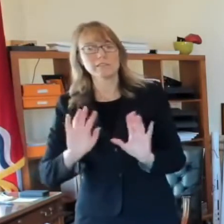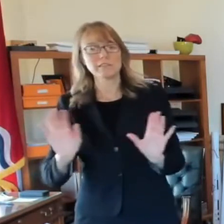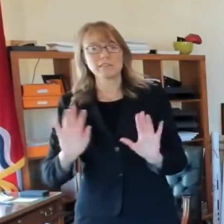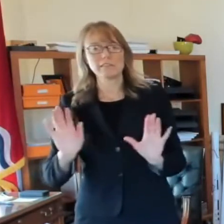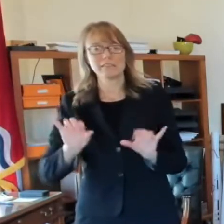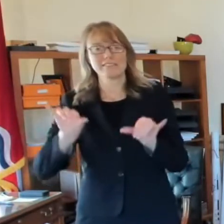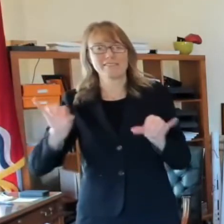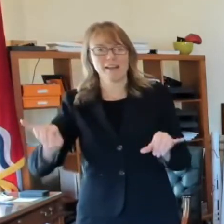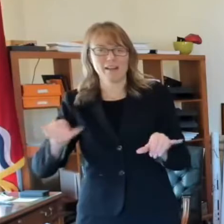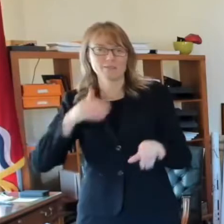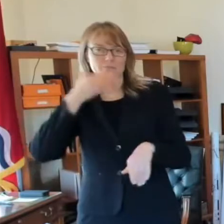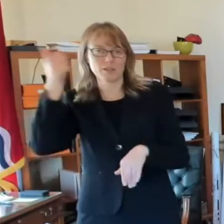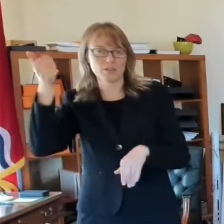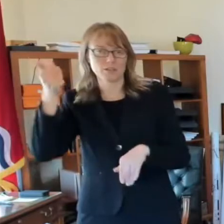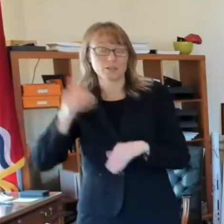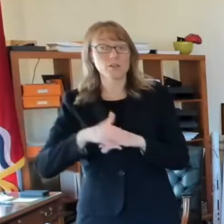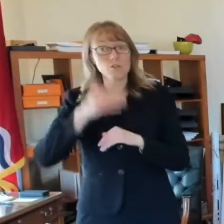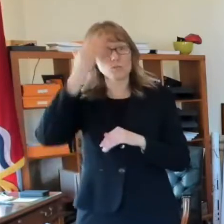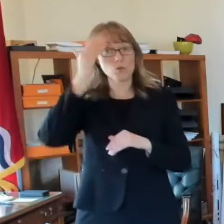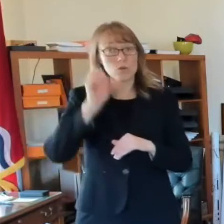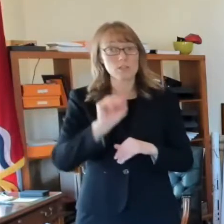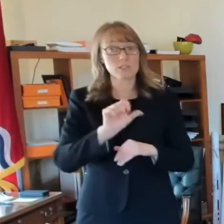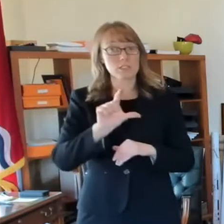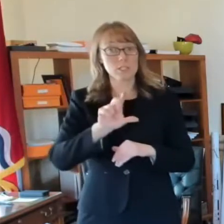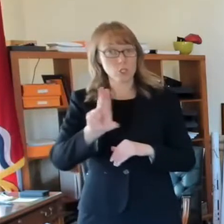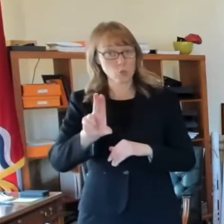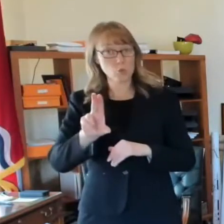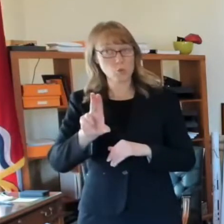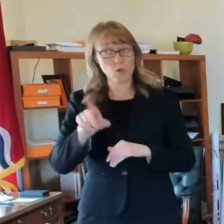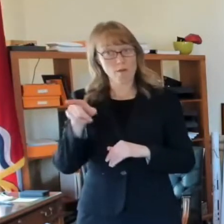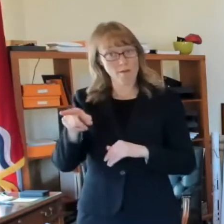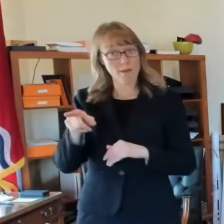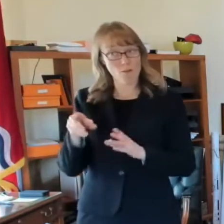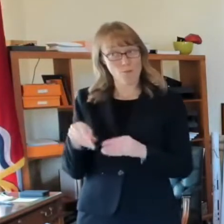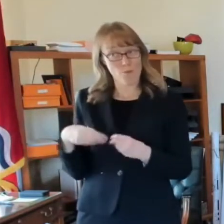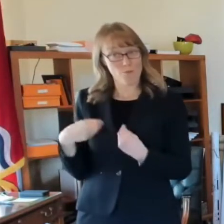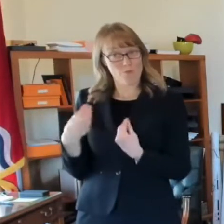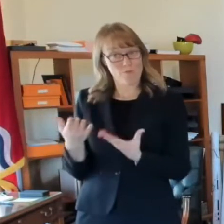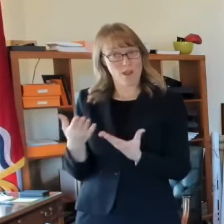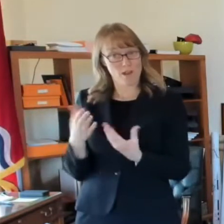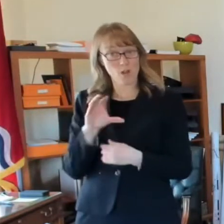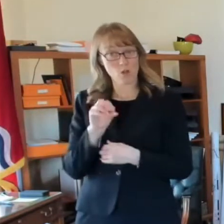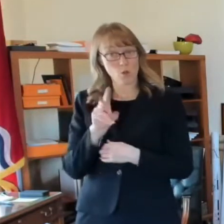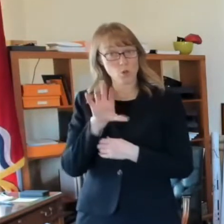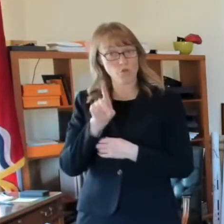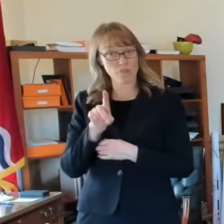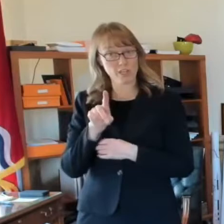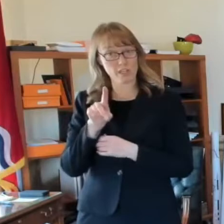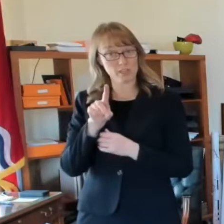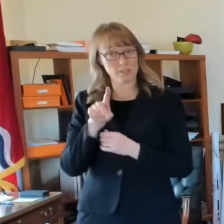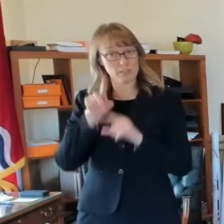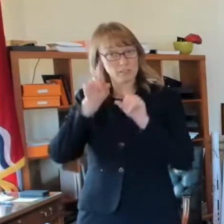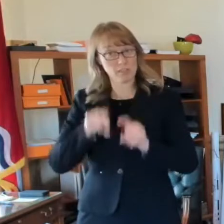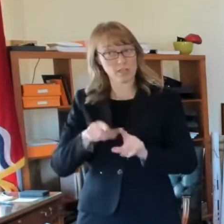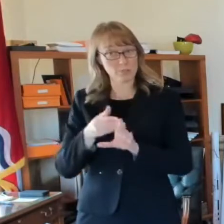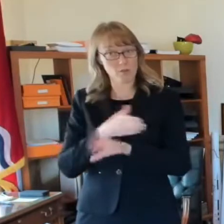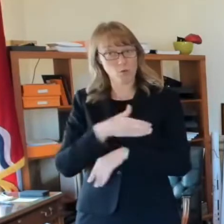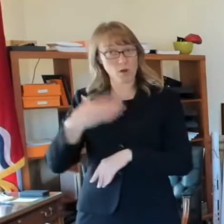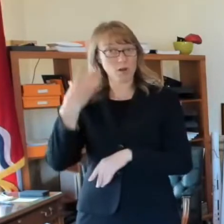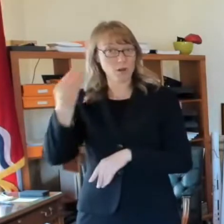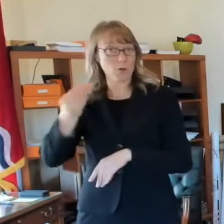or whether you're a family member, not traveling for Thanksgiving or for the holidays. Now,